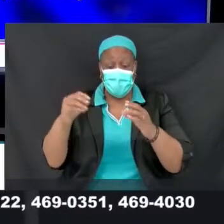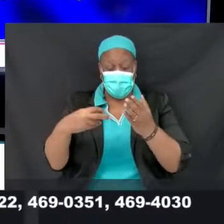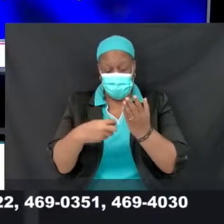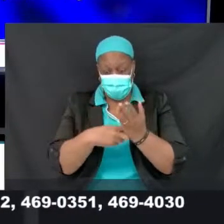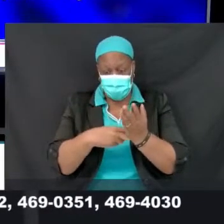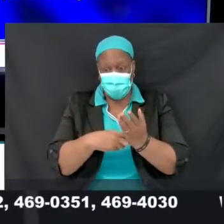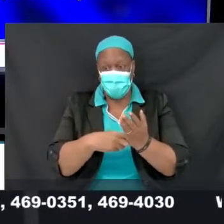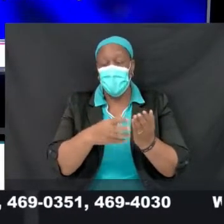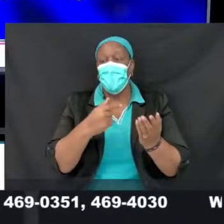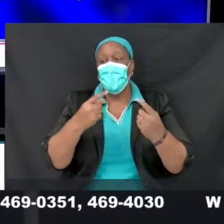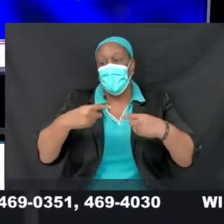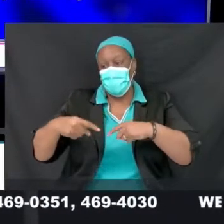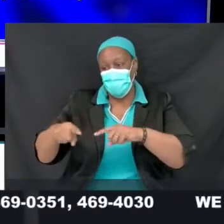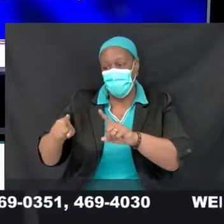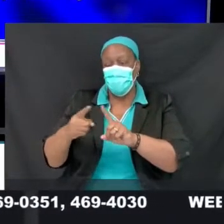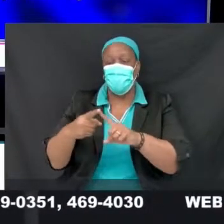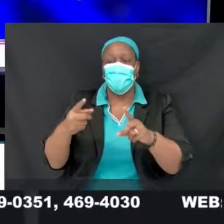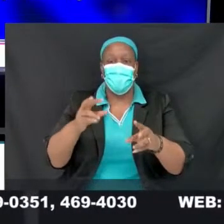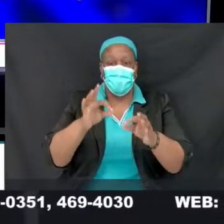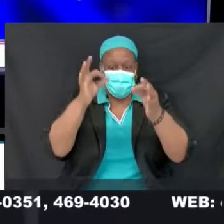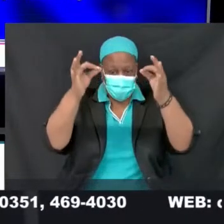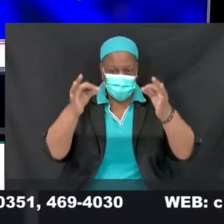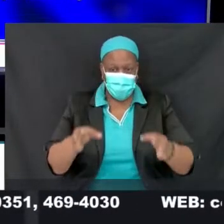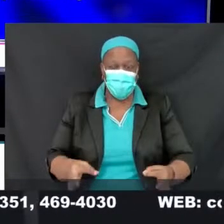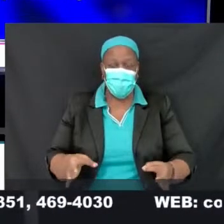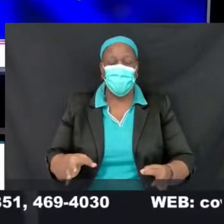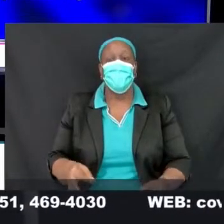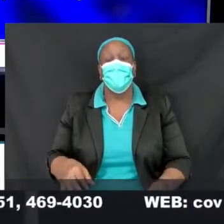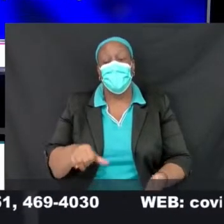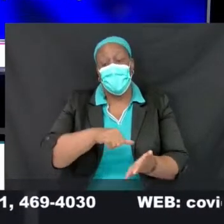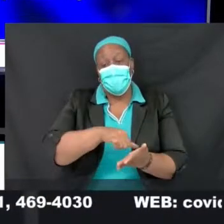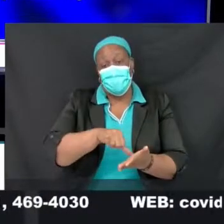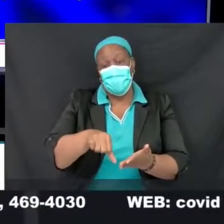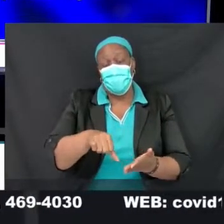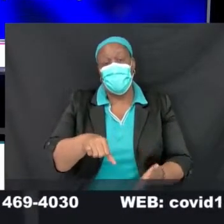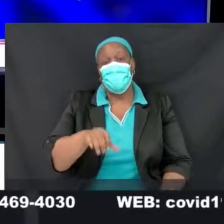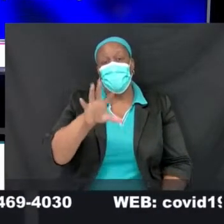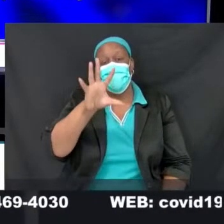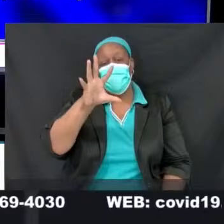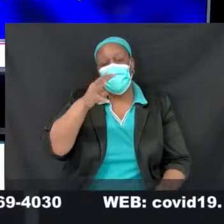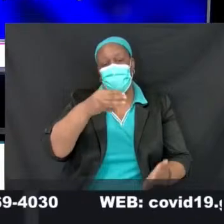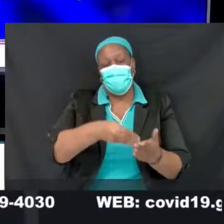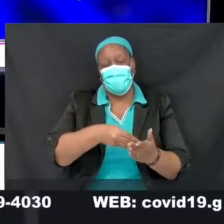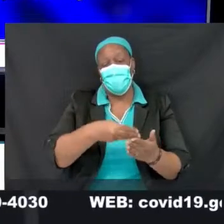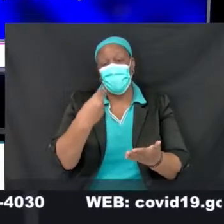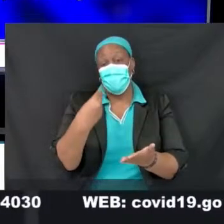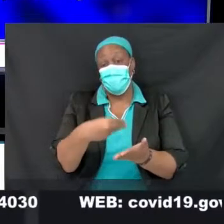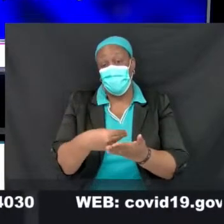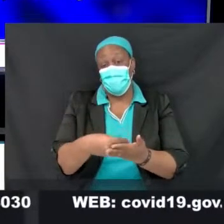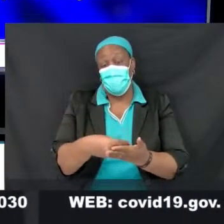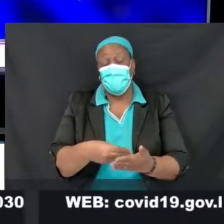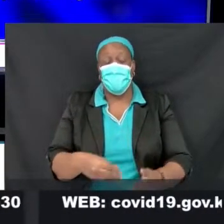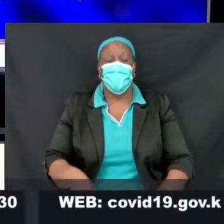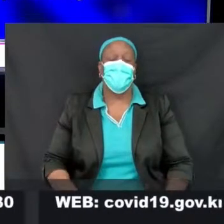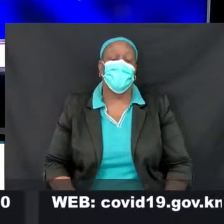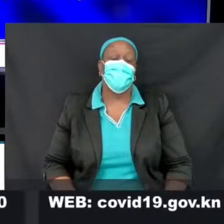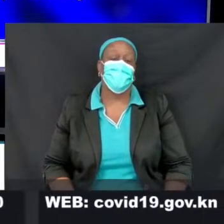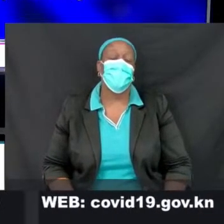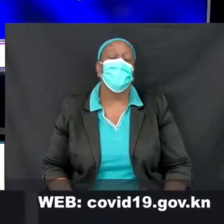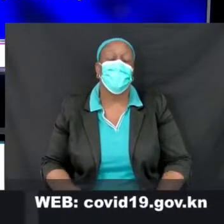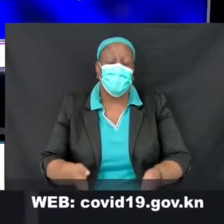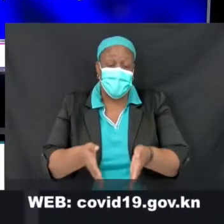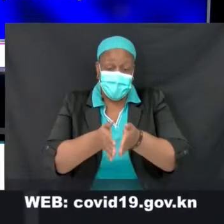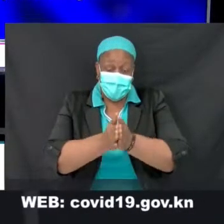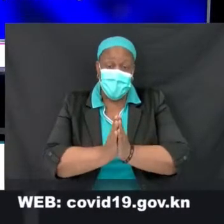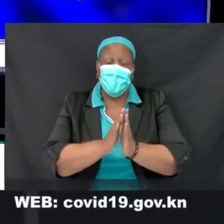is liable on summary conviction to a fine not exceeding $5,000. We therefore ask that